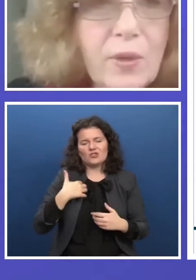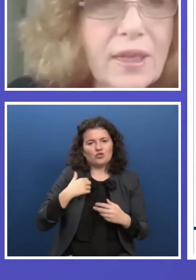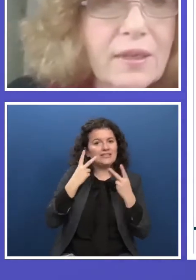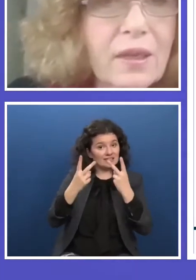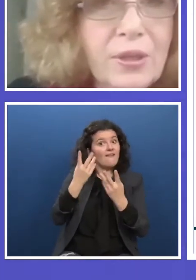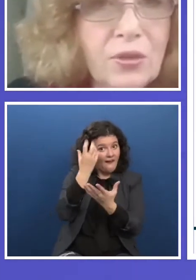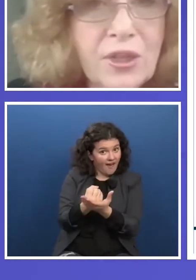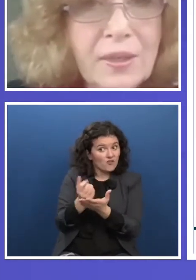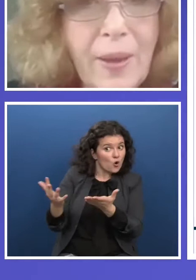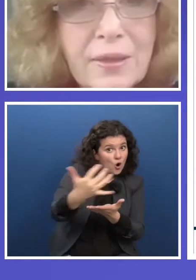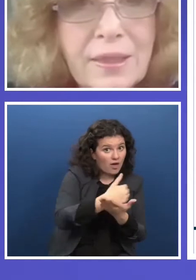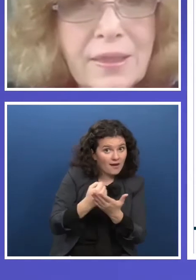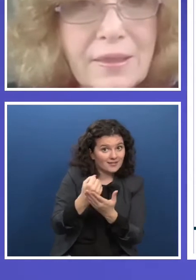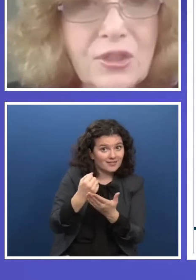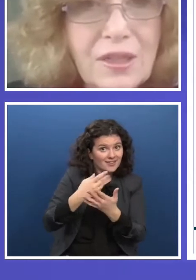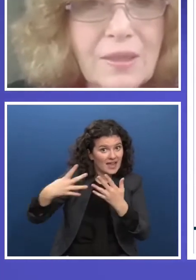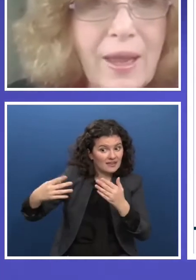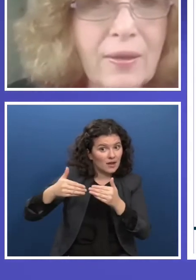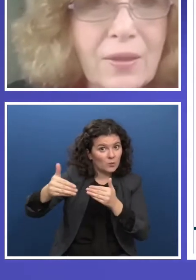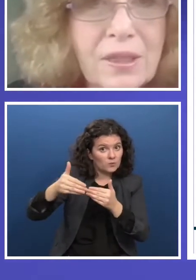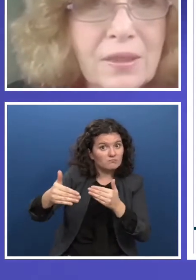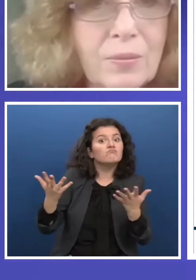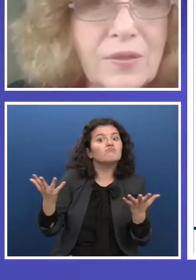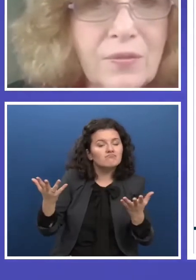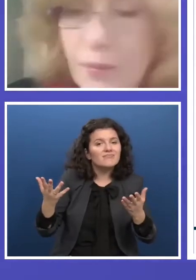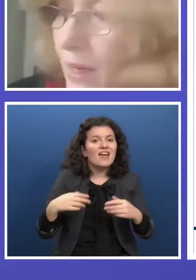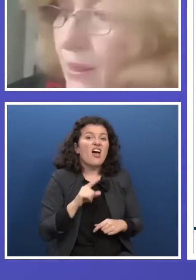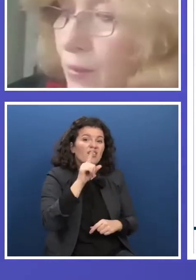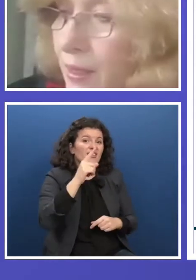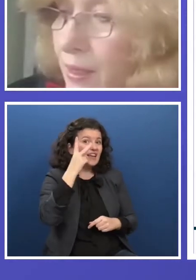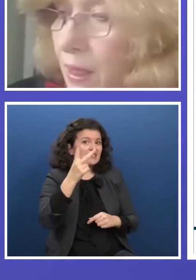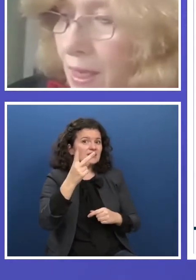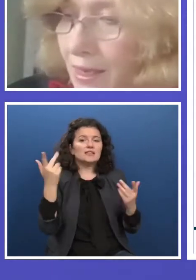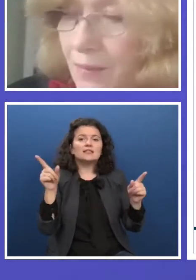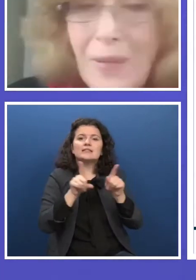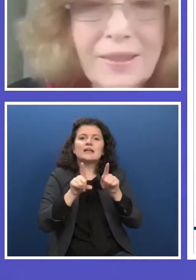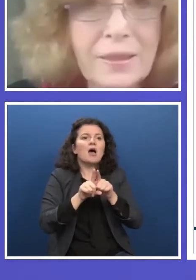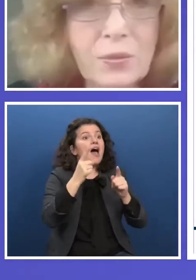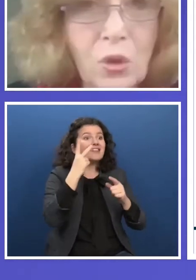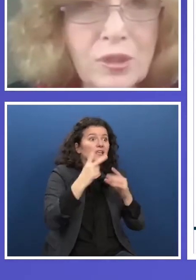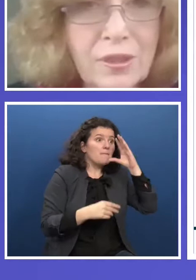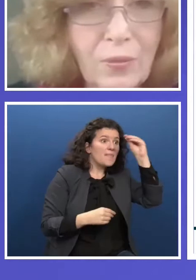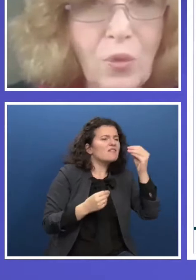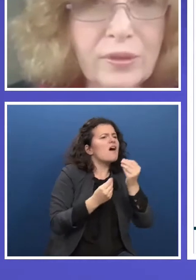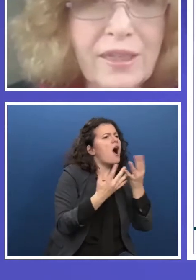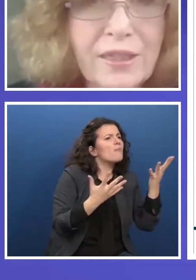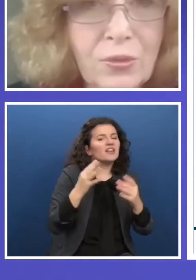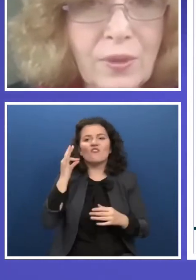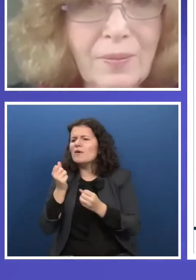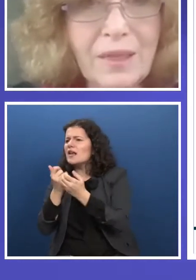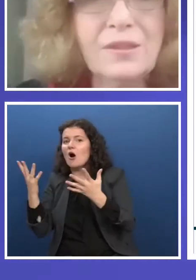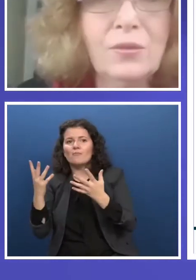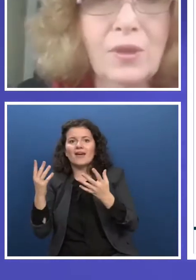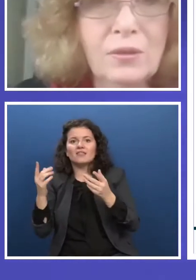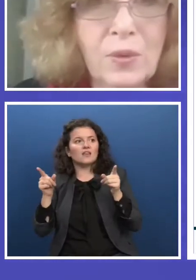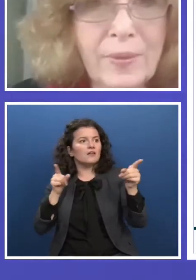Fourthly, we're looking at going beyond gender parity. This isn't just about counting numbers of men and women. It matters what they do.